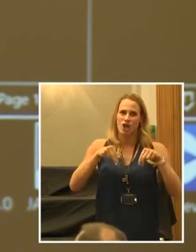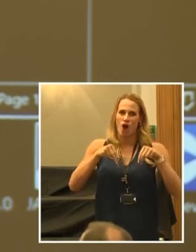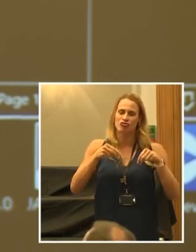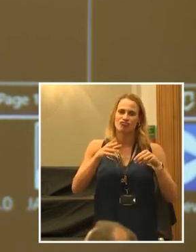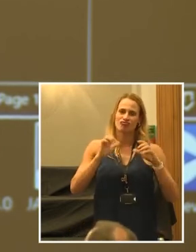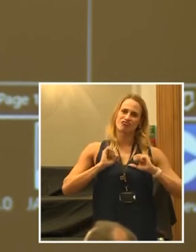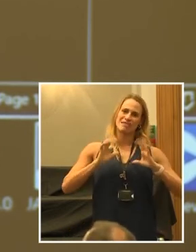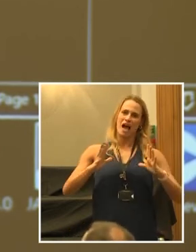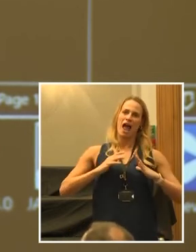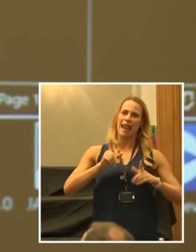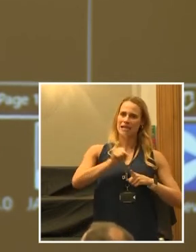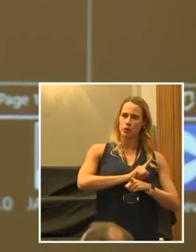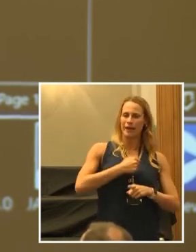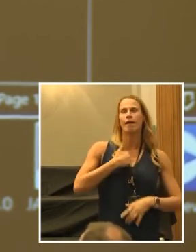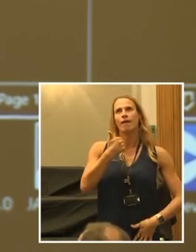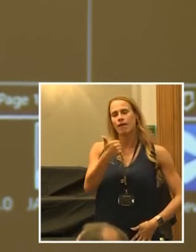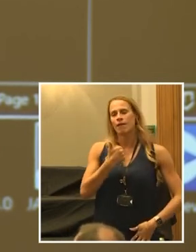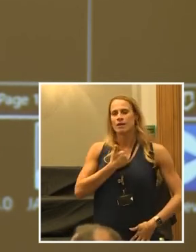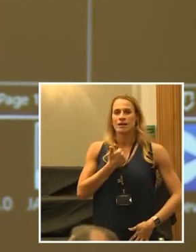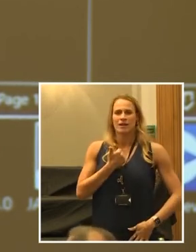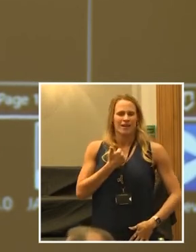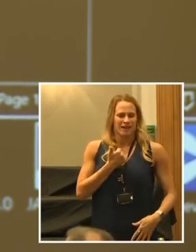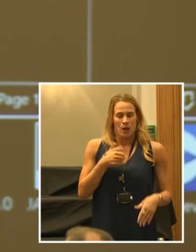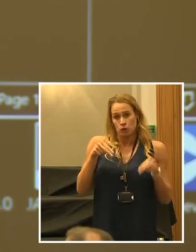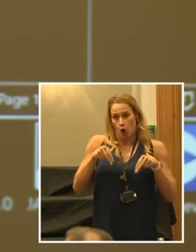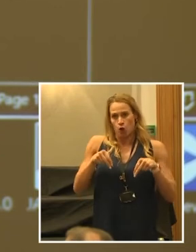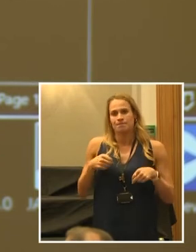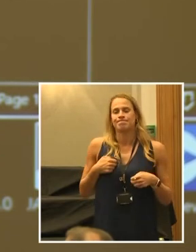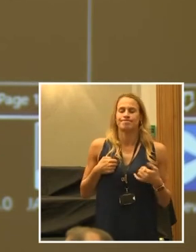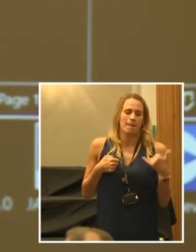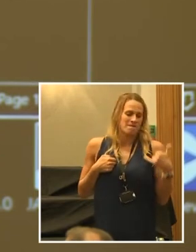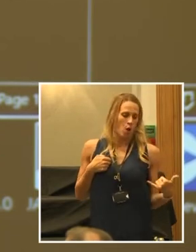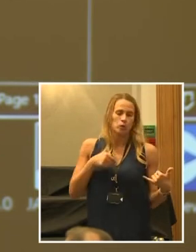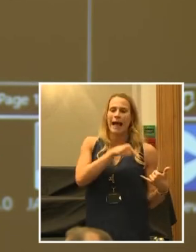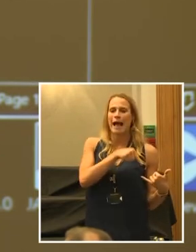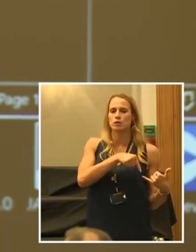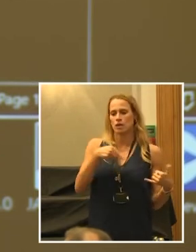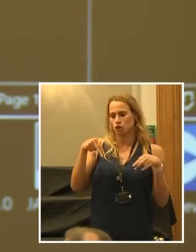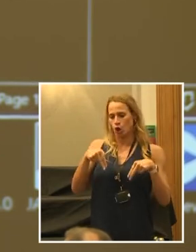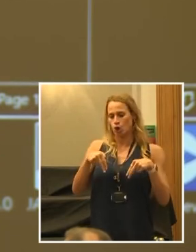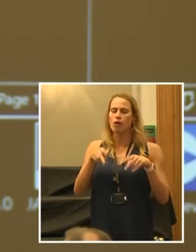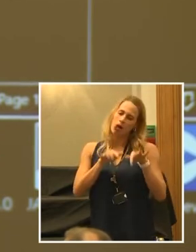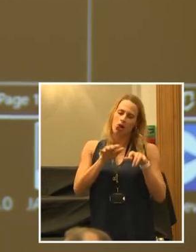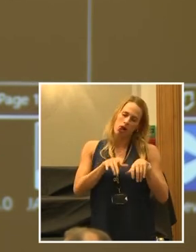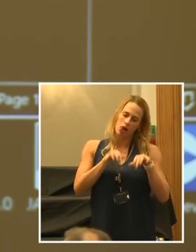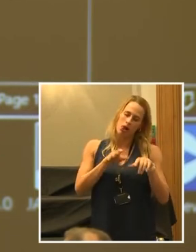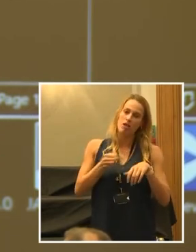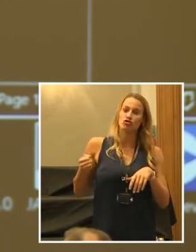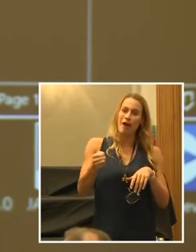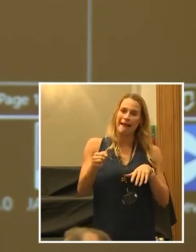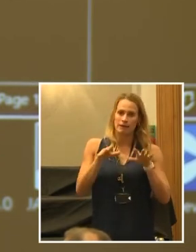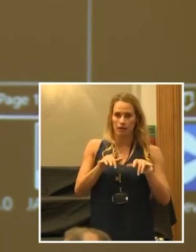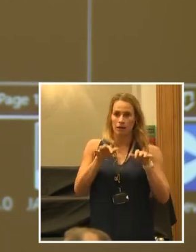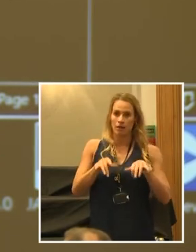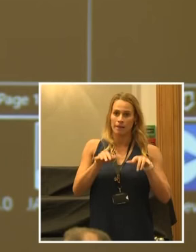and he was with me. I think obviously people love dogs, right? And my phone was out on the table. I'm typing away, doing some bits. It's completely